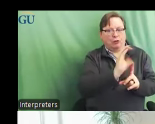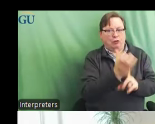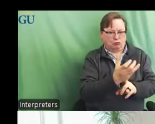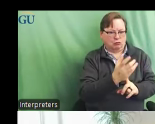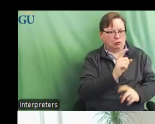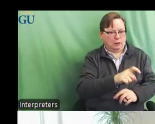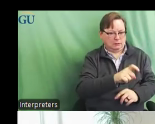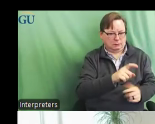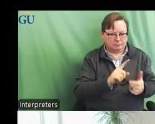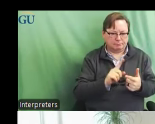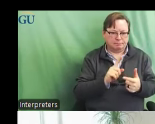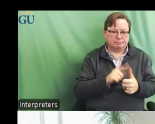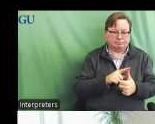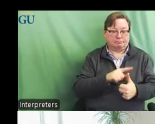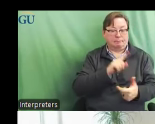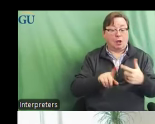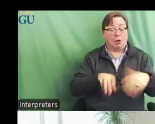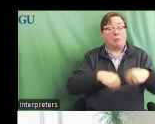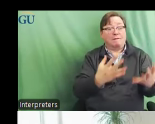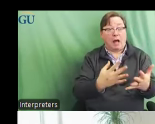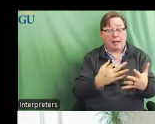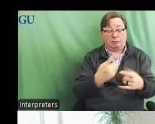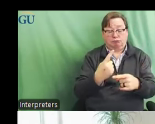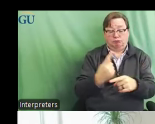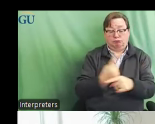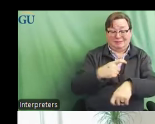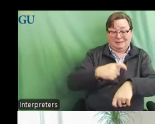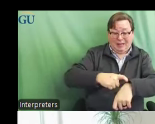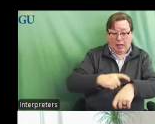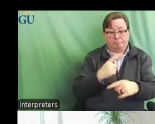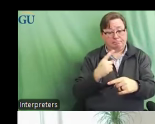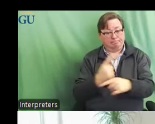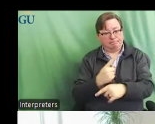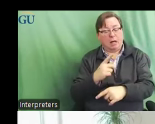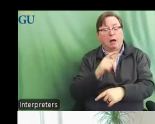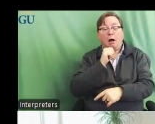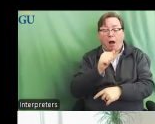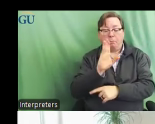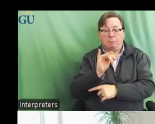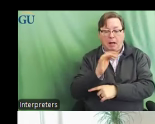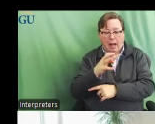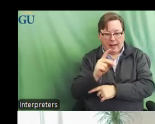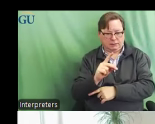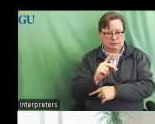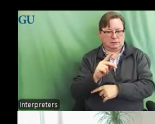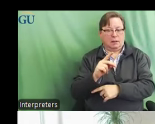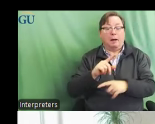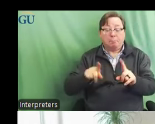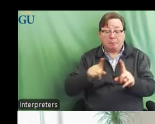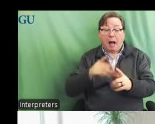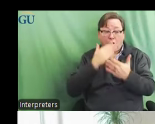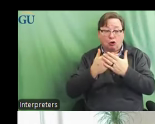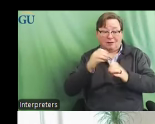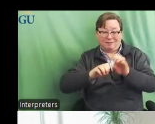attitudes. Providing timely, unbiased, but evaluative information. I think often we talk